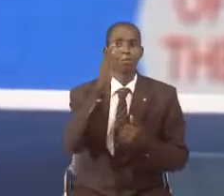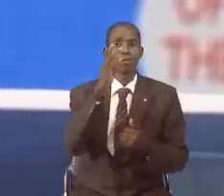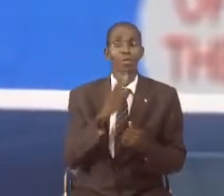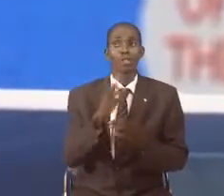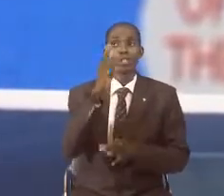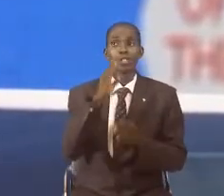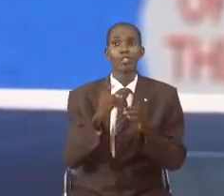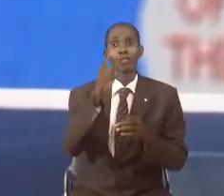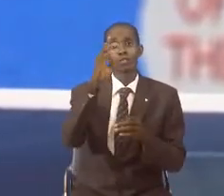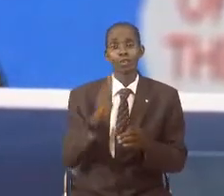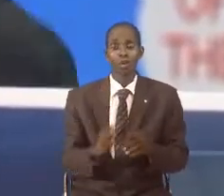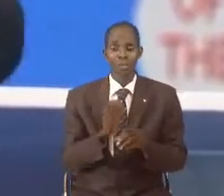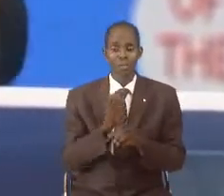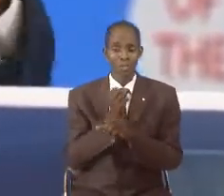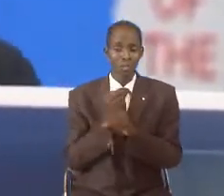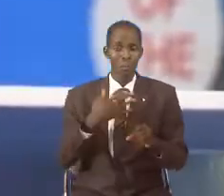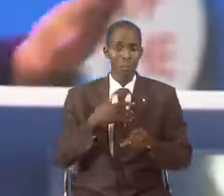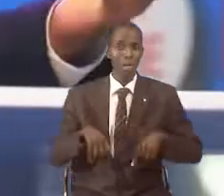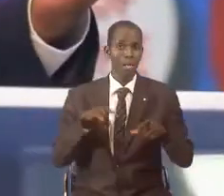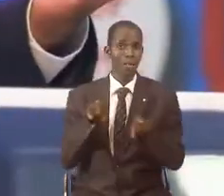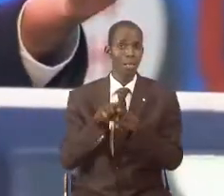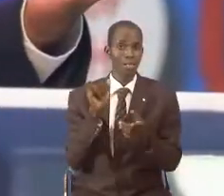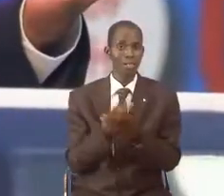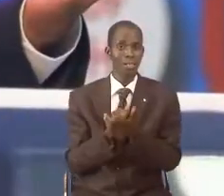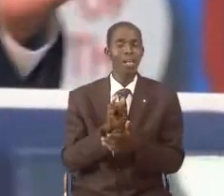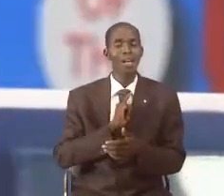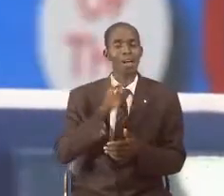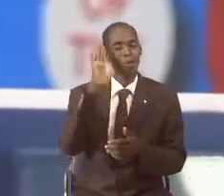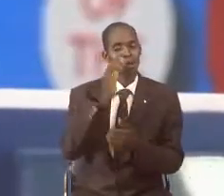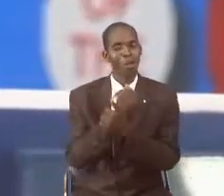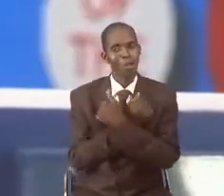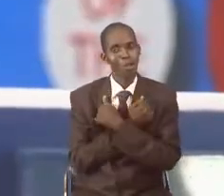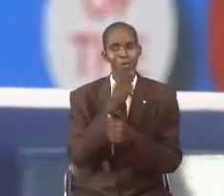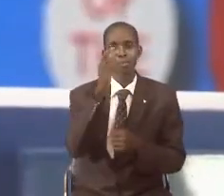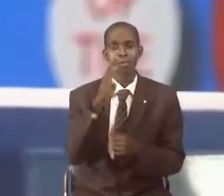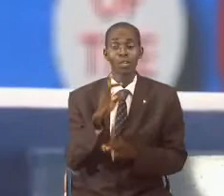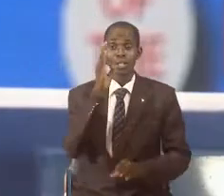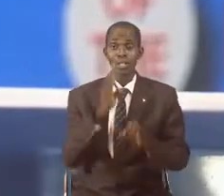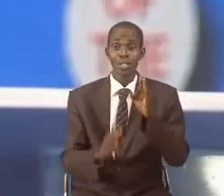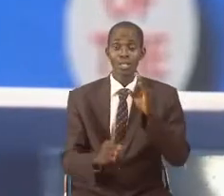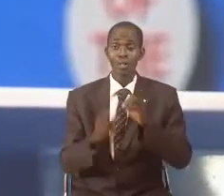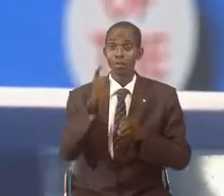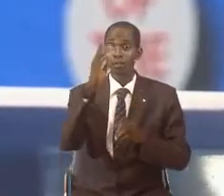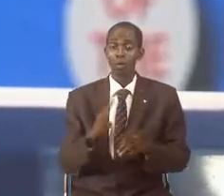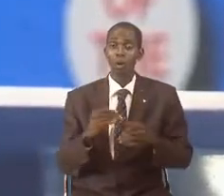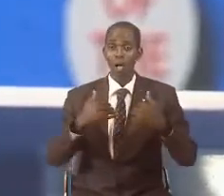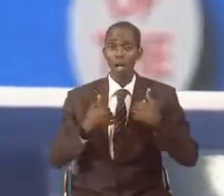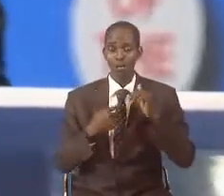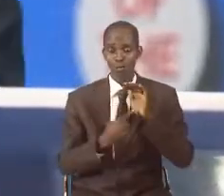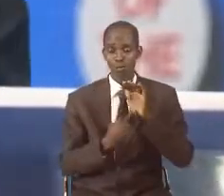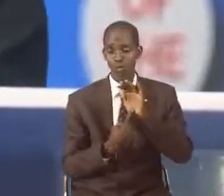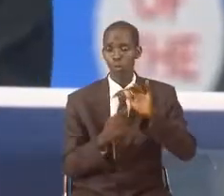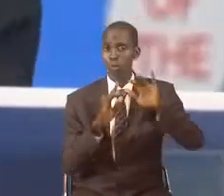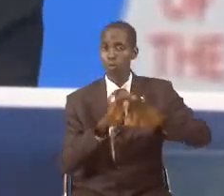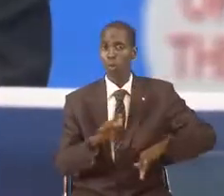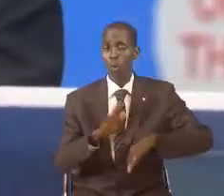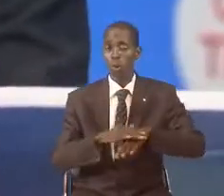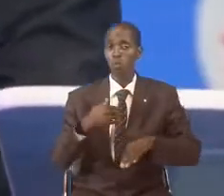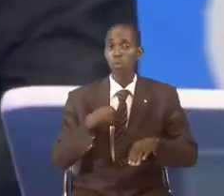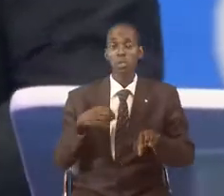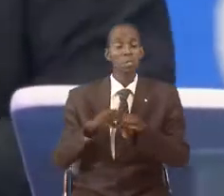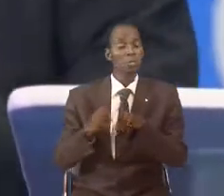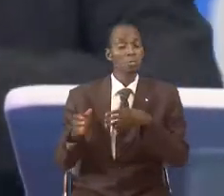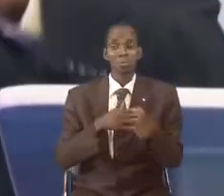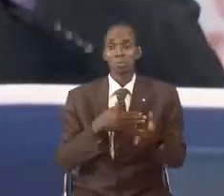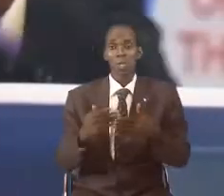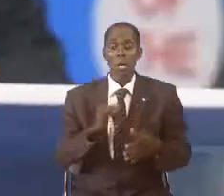will love God. If God spared my life like that, I will love God. If Christ has had mercy